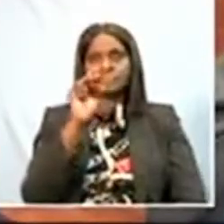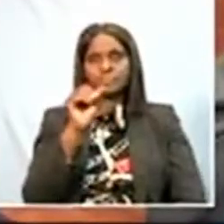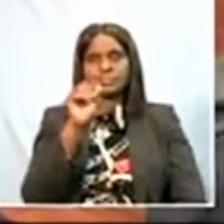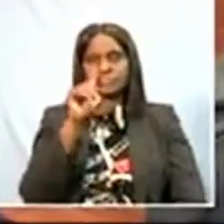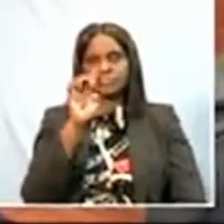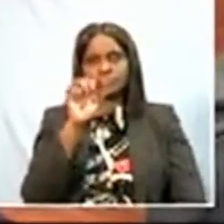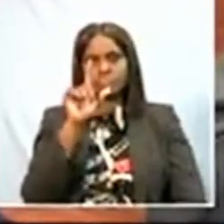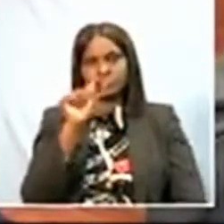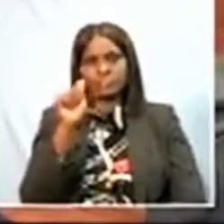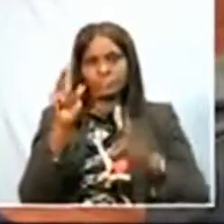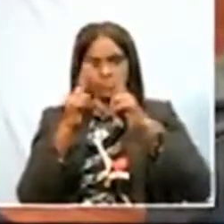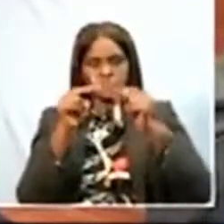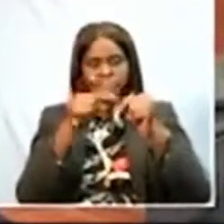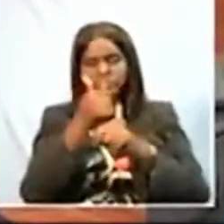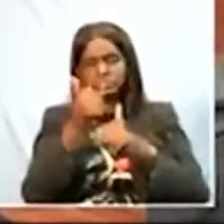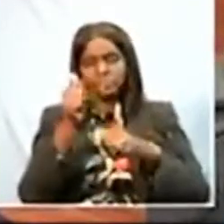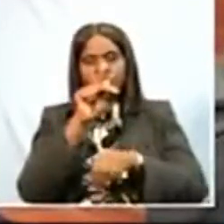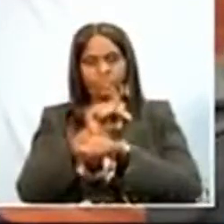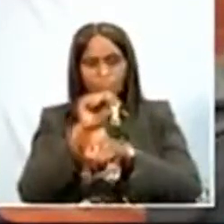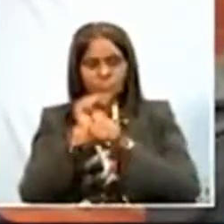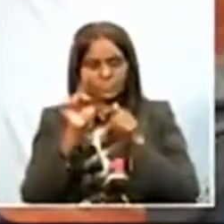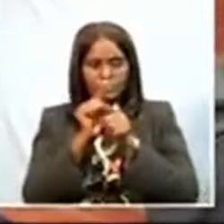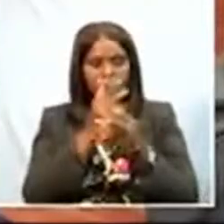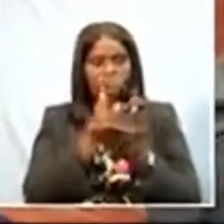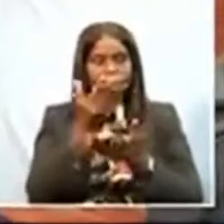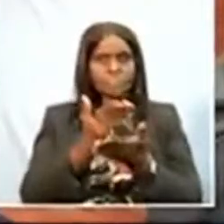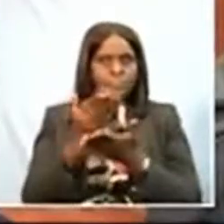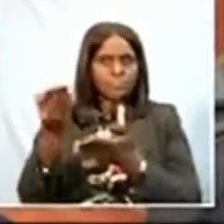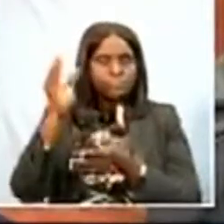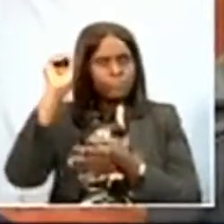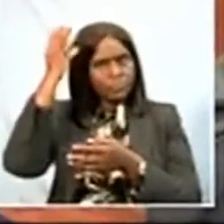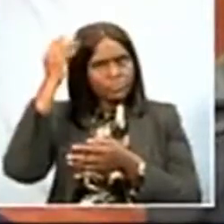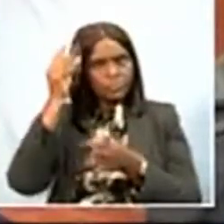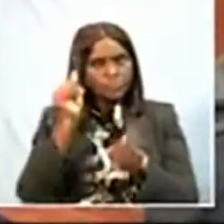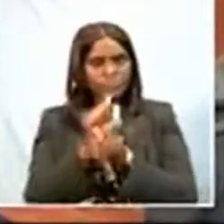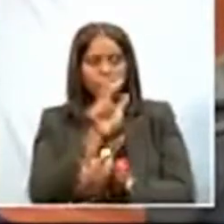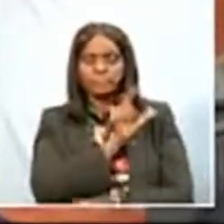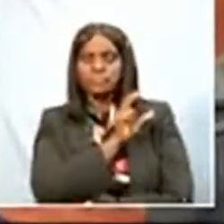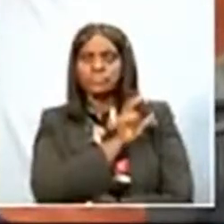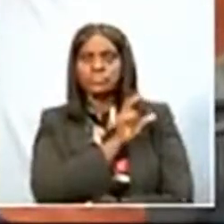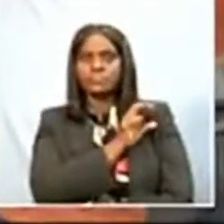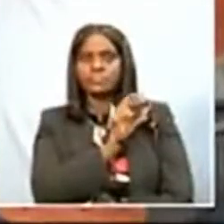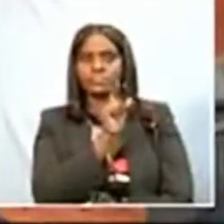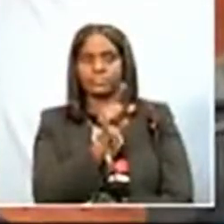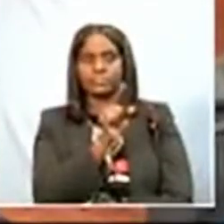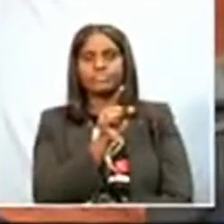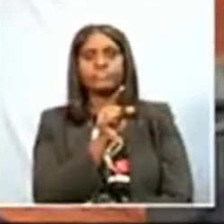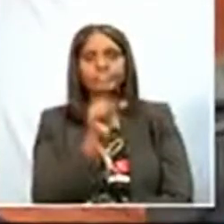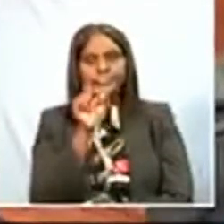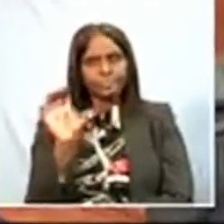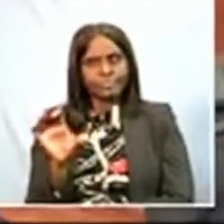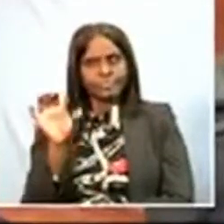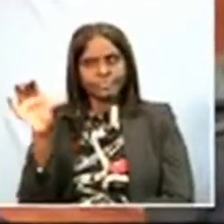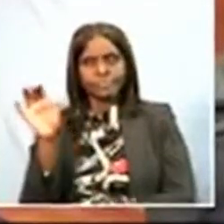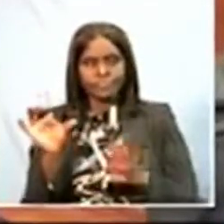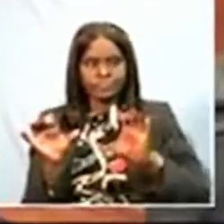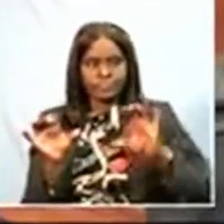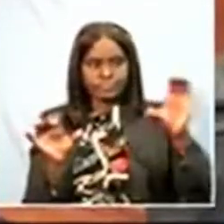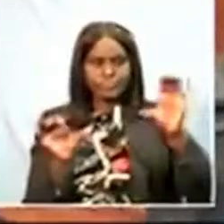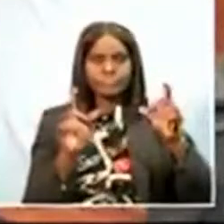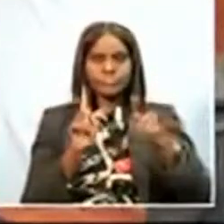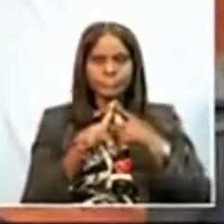and other projects such as procurement of ambulance and police were varied